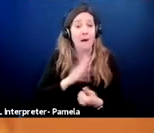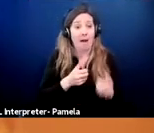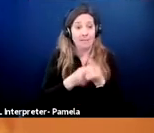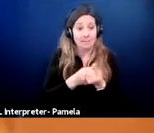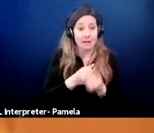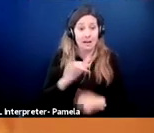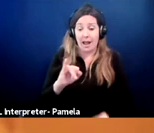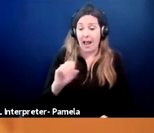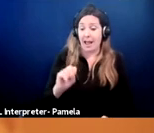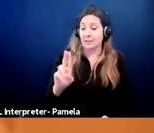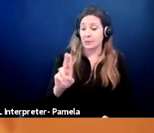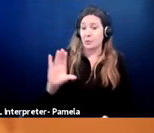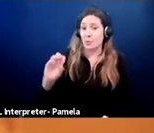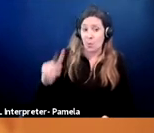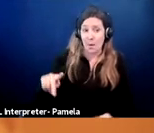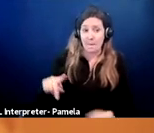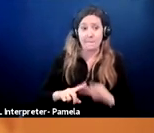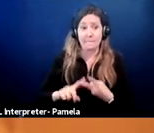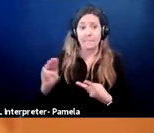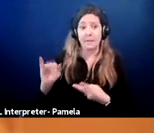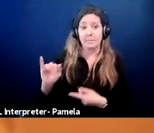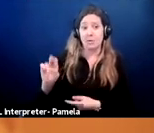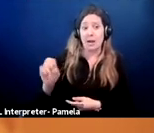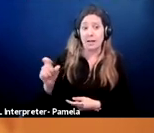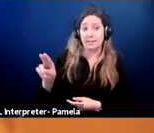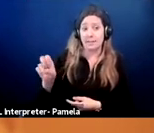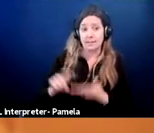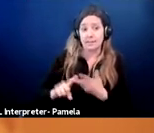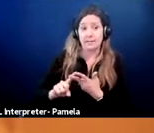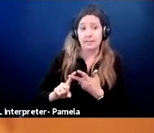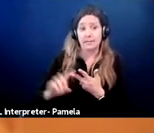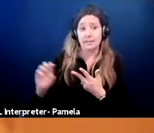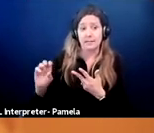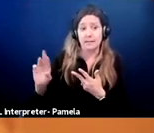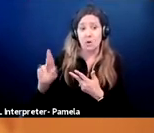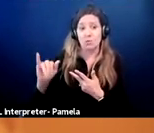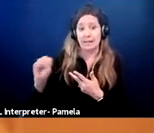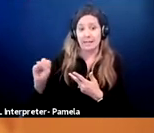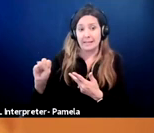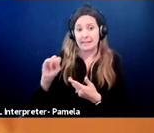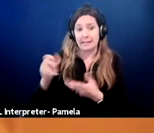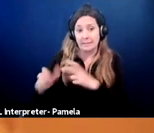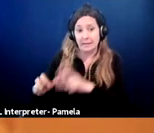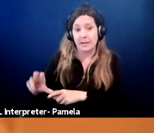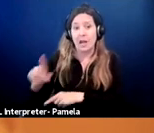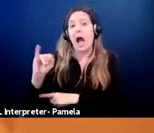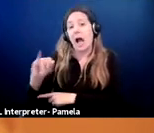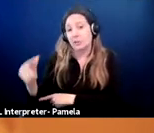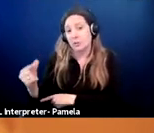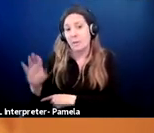is ISU Corp, Morexis, Reese Informatica, Investing Guelph, BDO, and of course, OKR